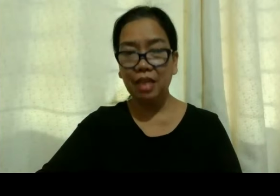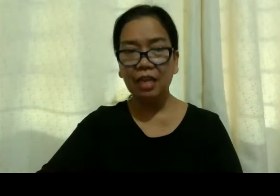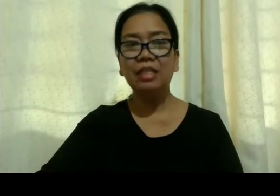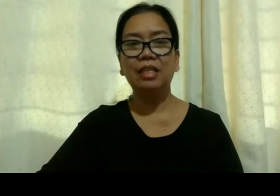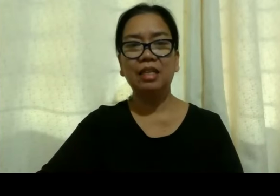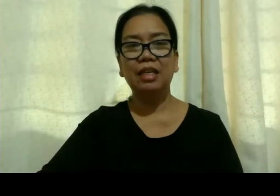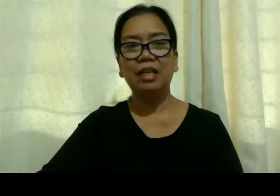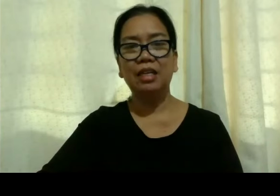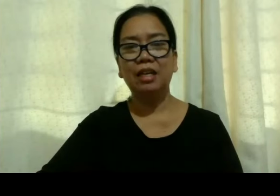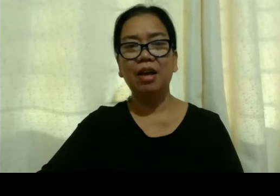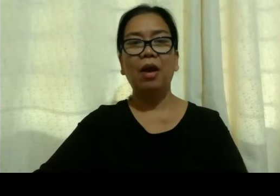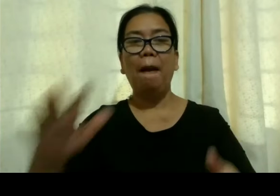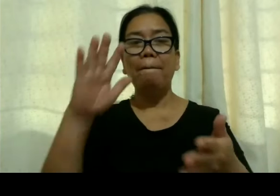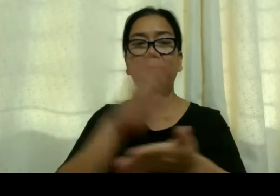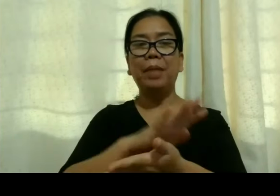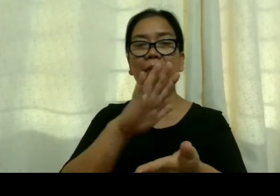Yes.